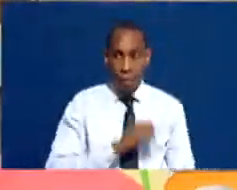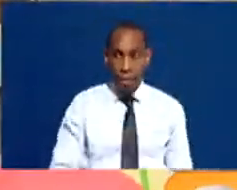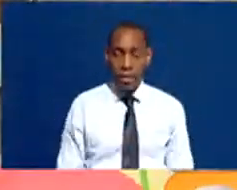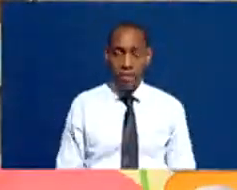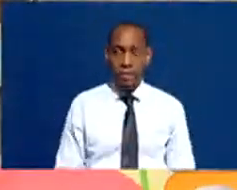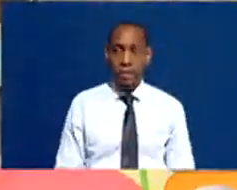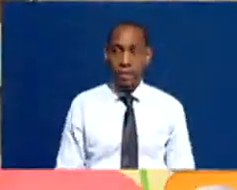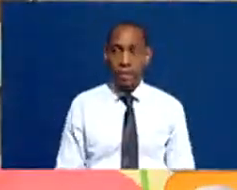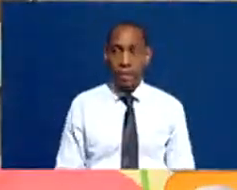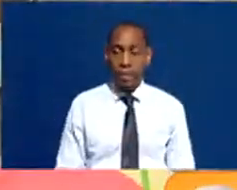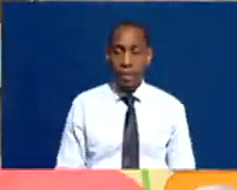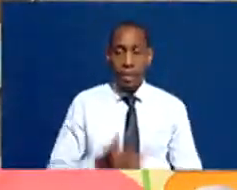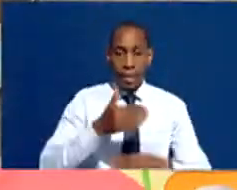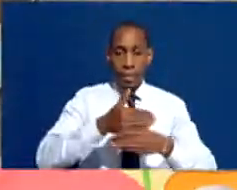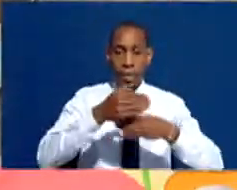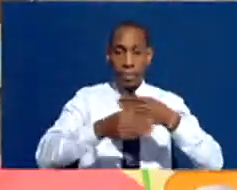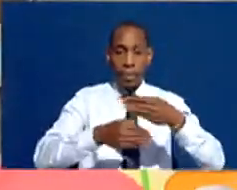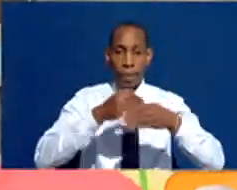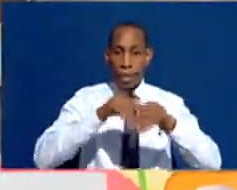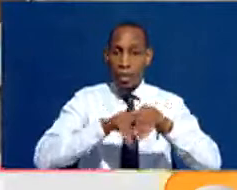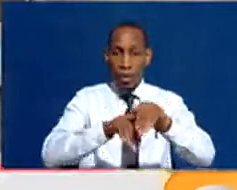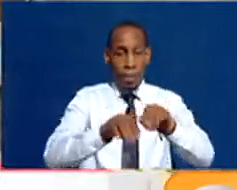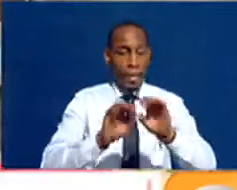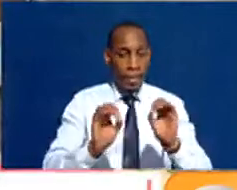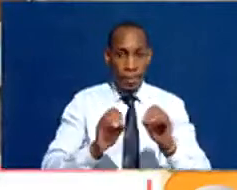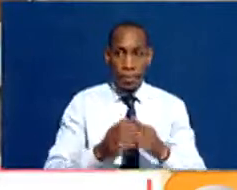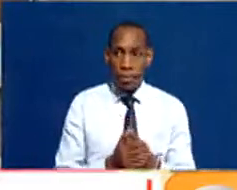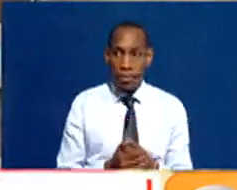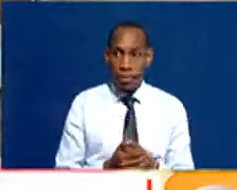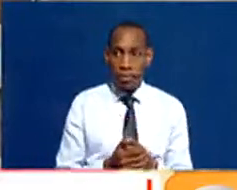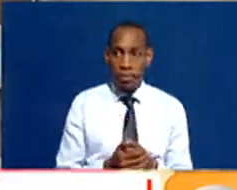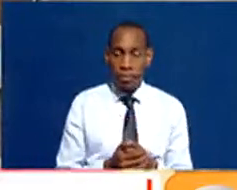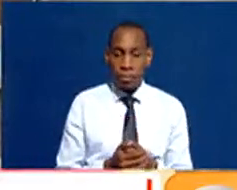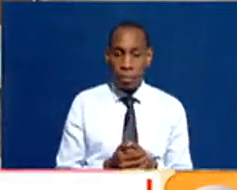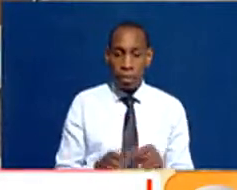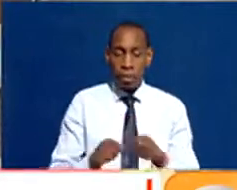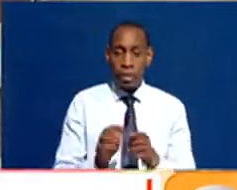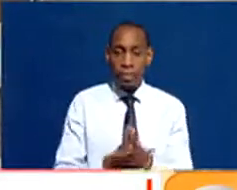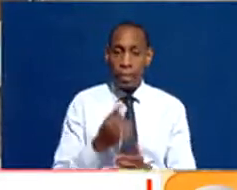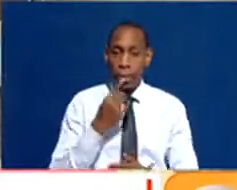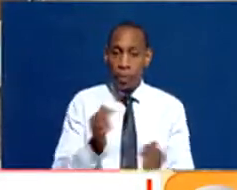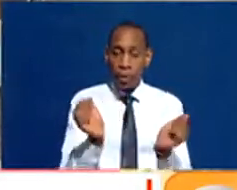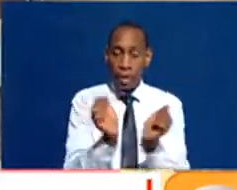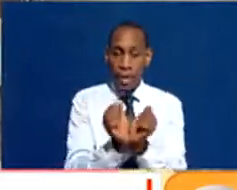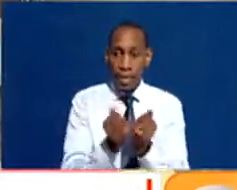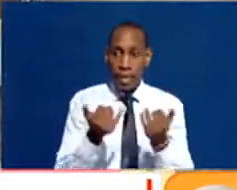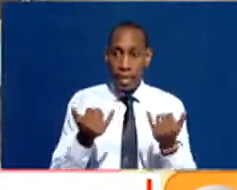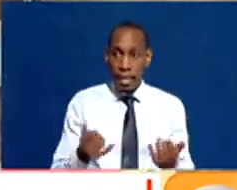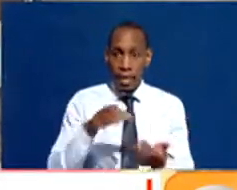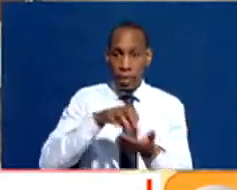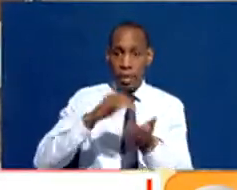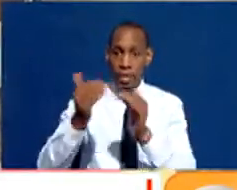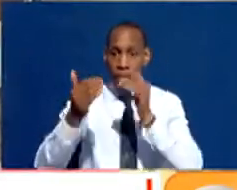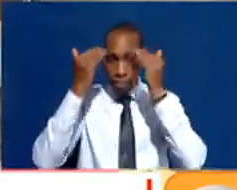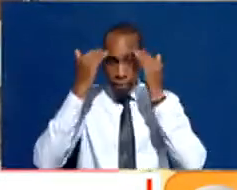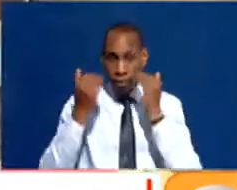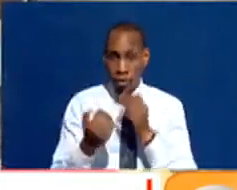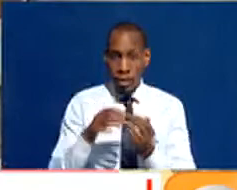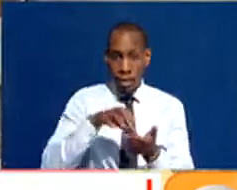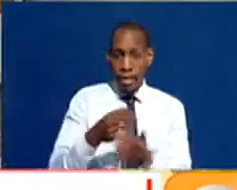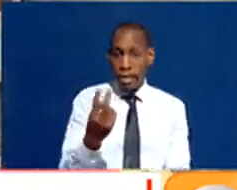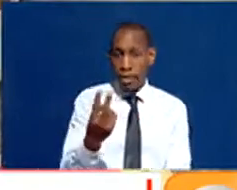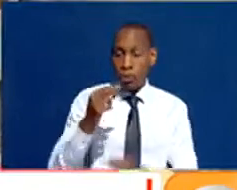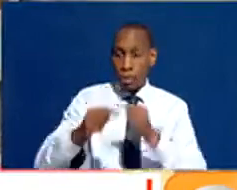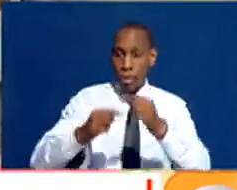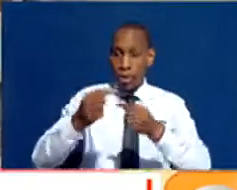building was not compliant, and that's why we had carried out those actions of arrests. So far, we have cases in court, two cases that